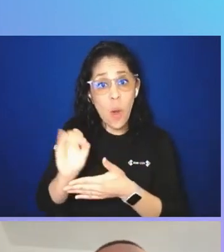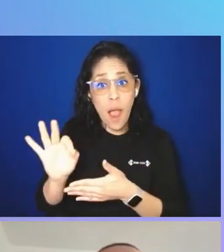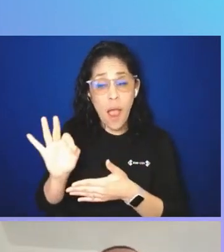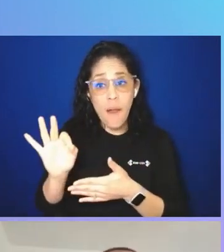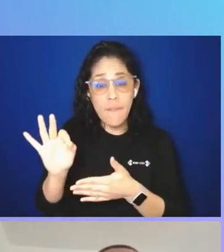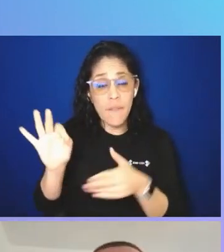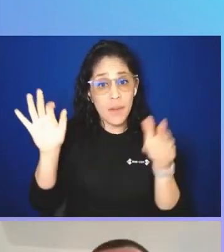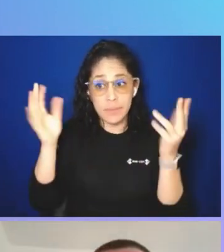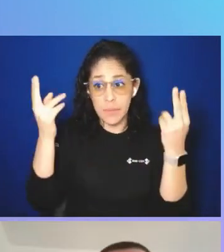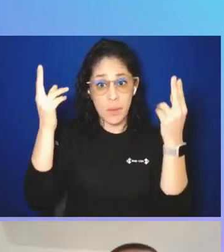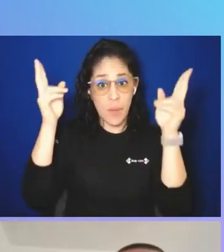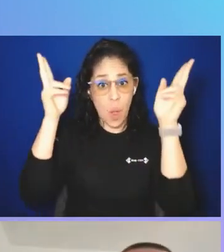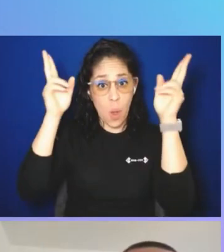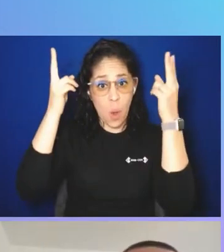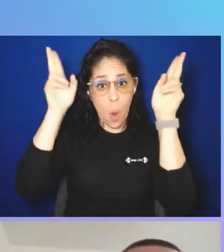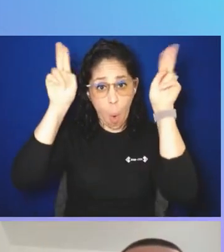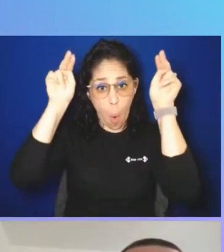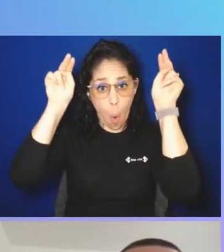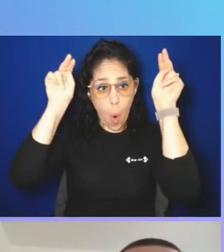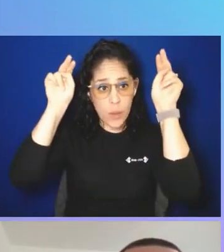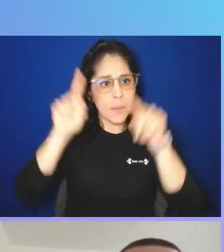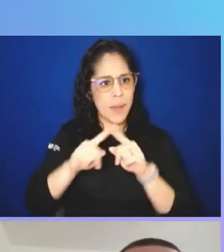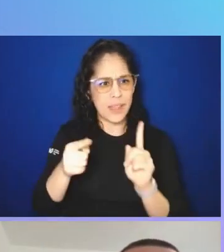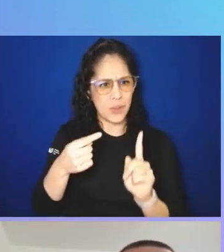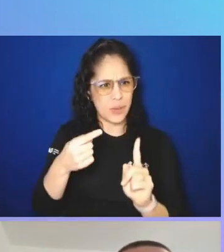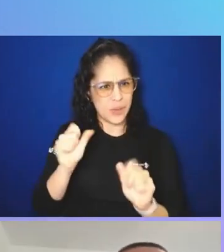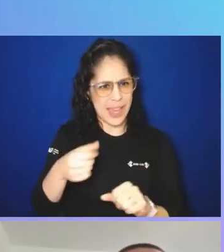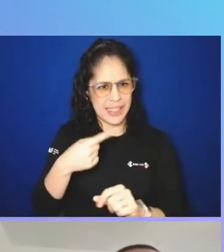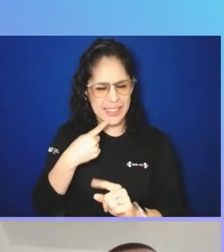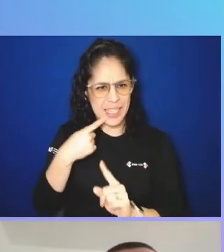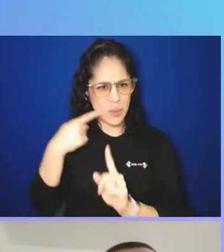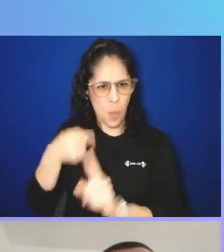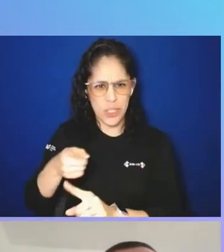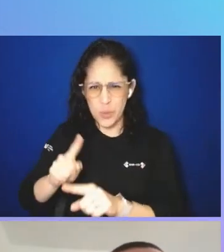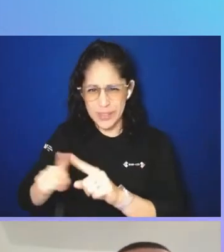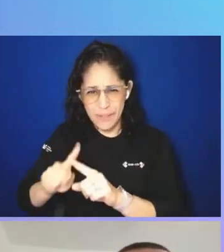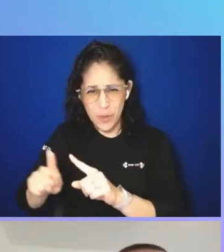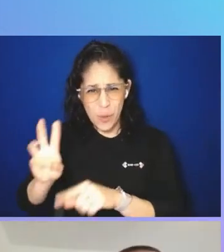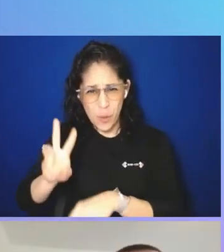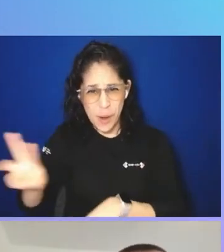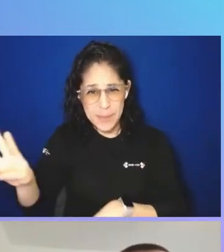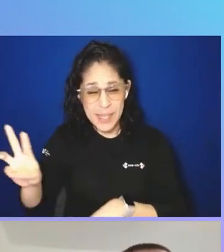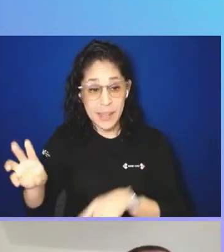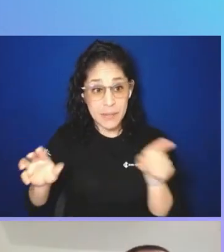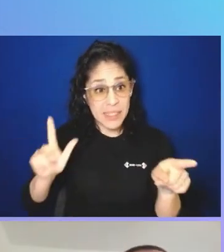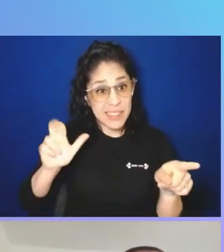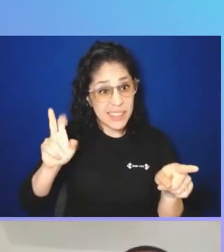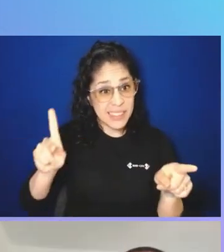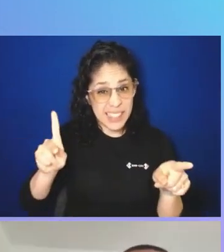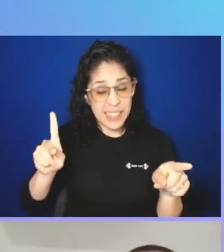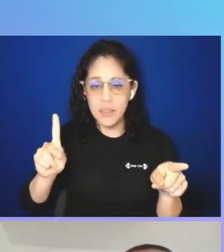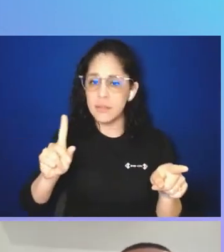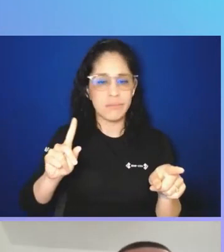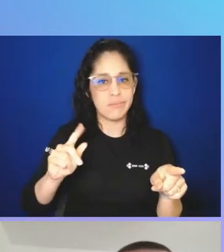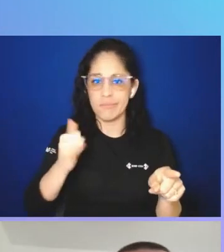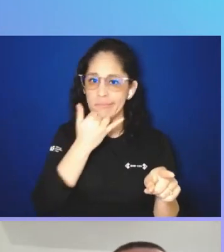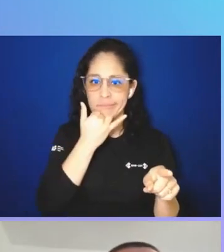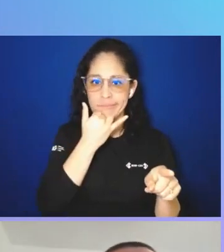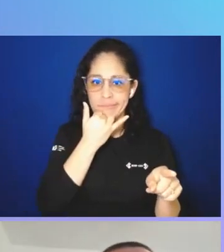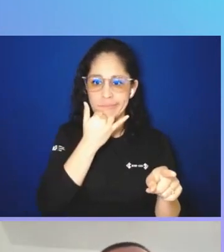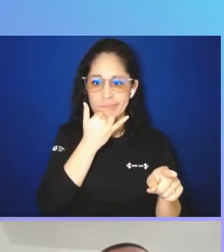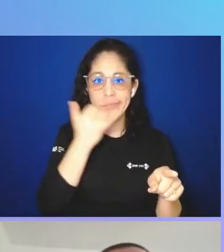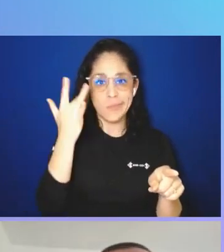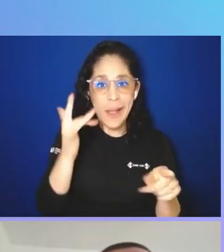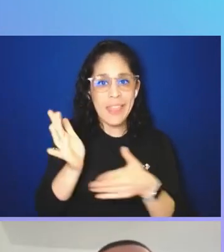is pointing to rickroll.com. This link label, a nice video of a horse, is misleading because the link is really to a video of Rick